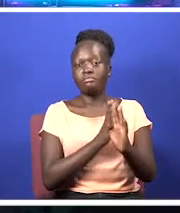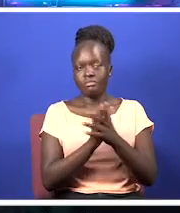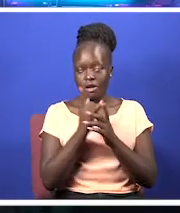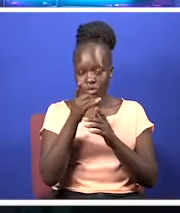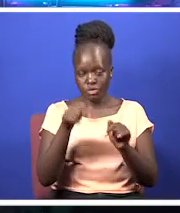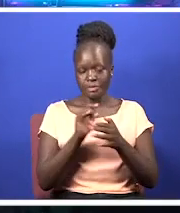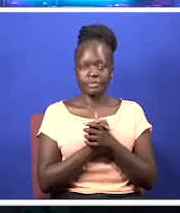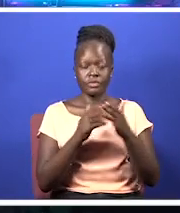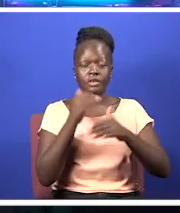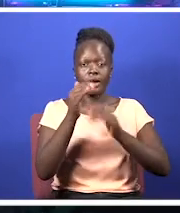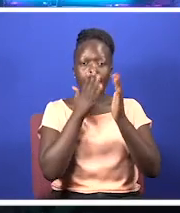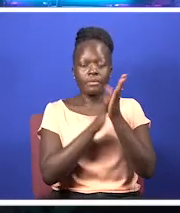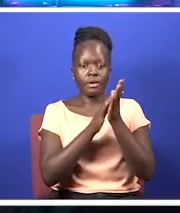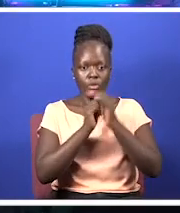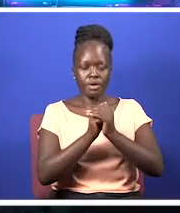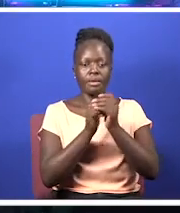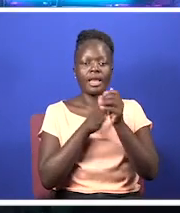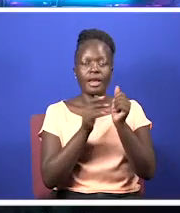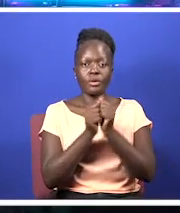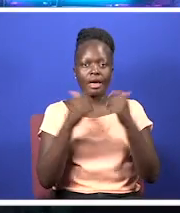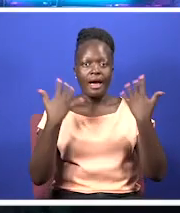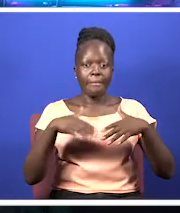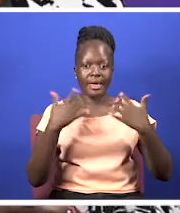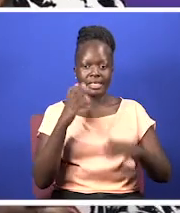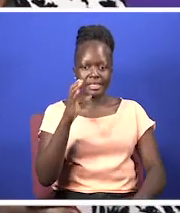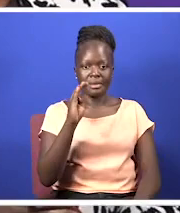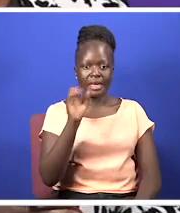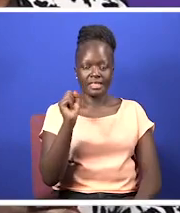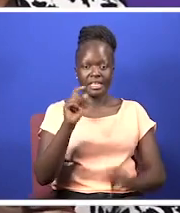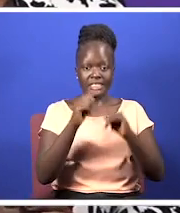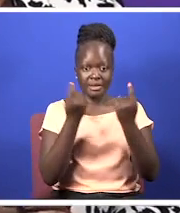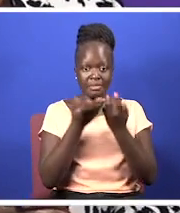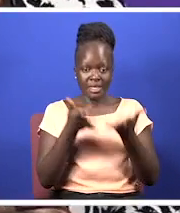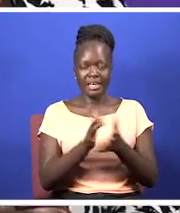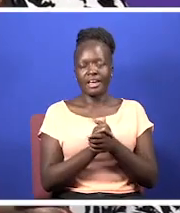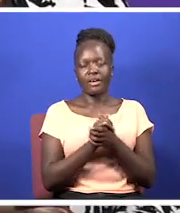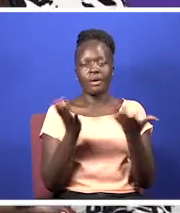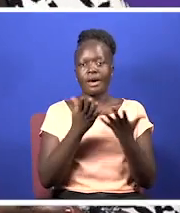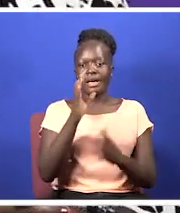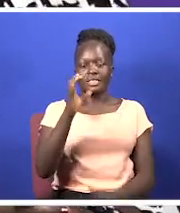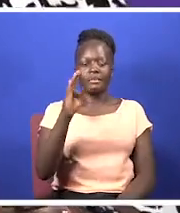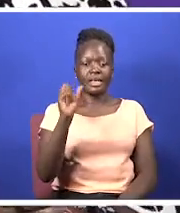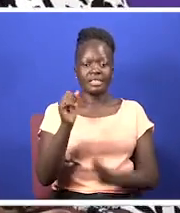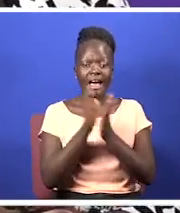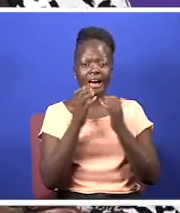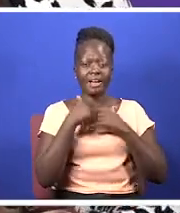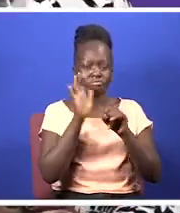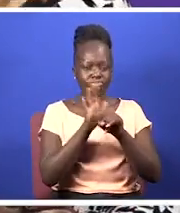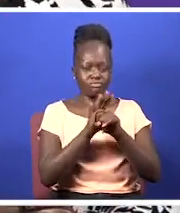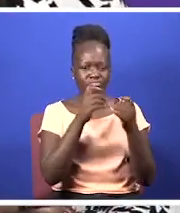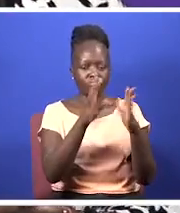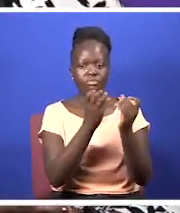today after praise and worship led by our amazing CBS team here on CBS, and we will have lots